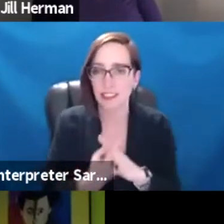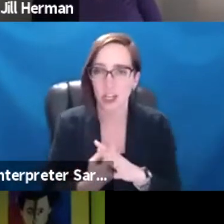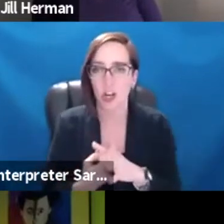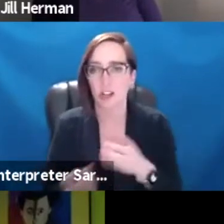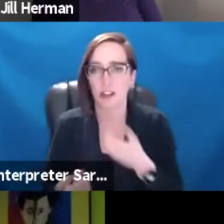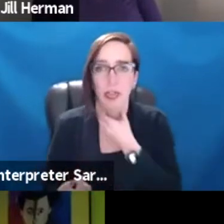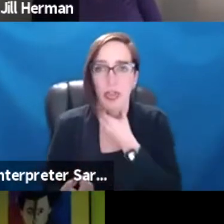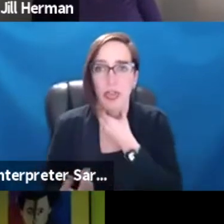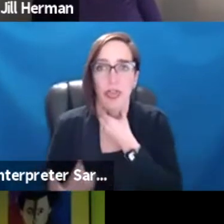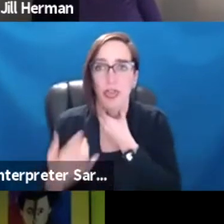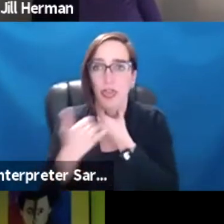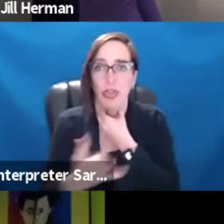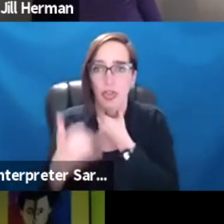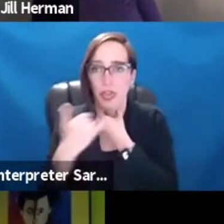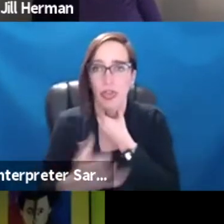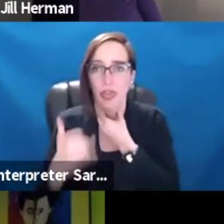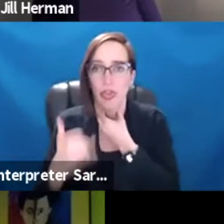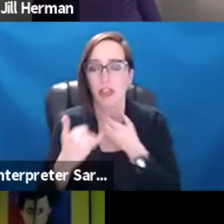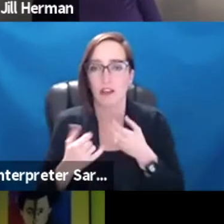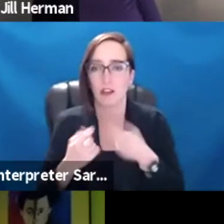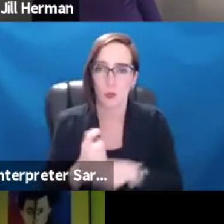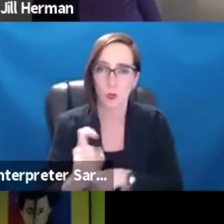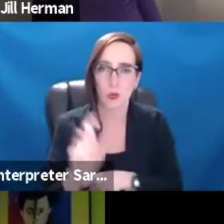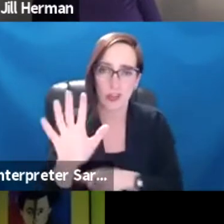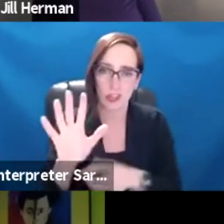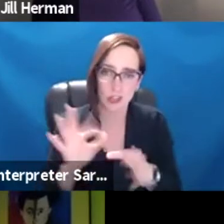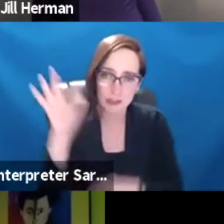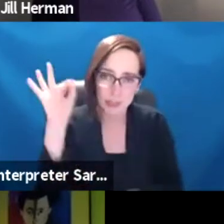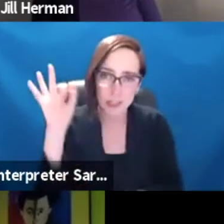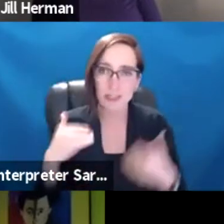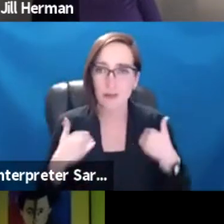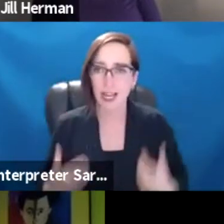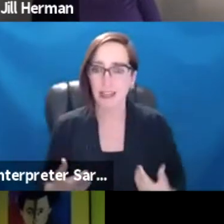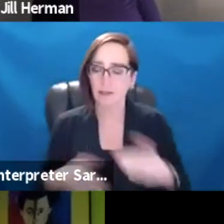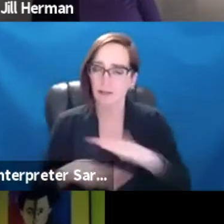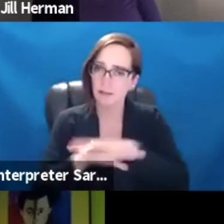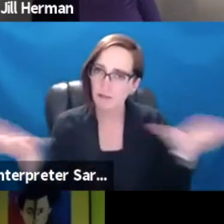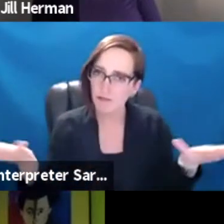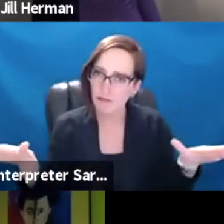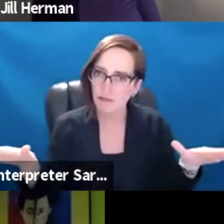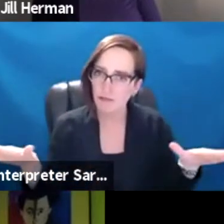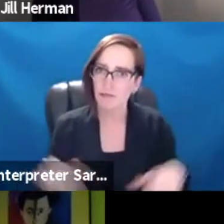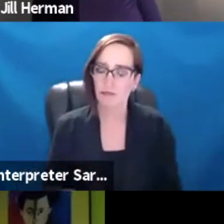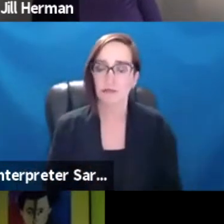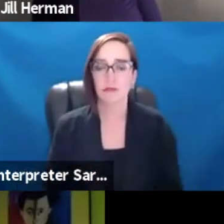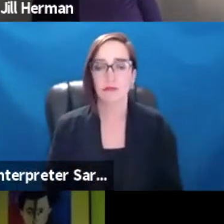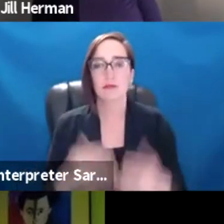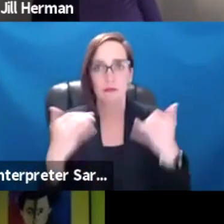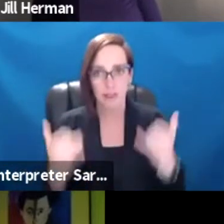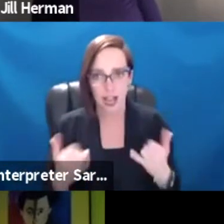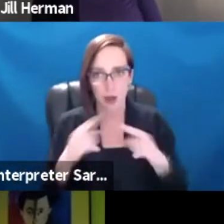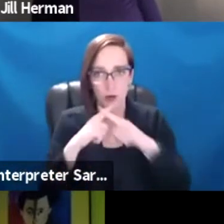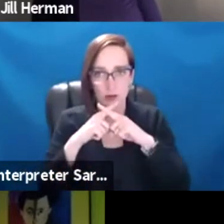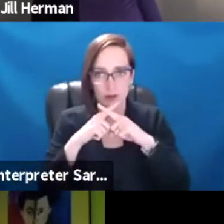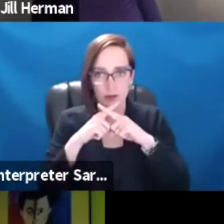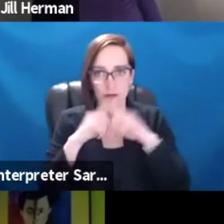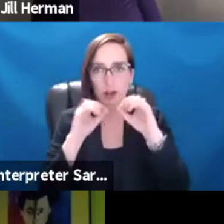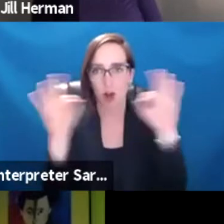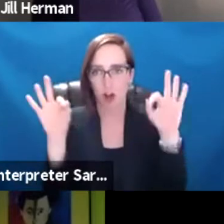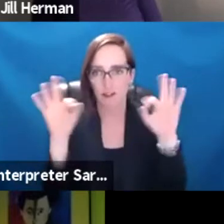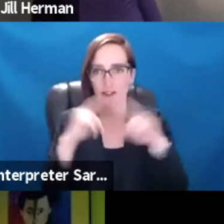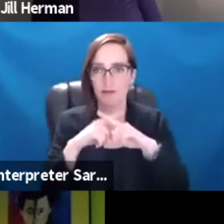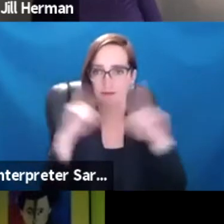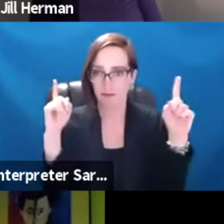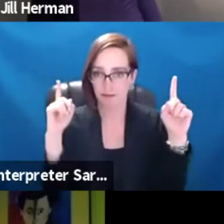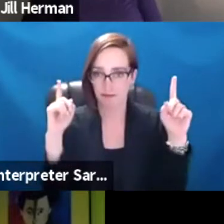and break down your spirit and your body any longer. I invite you to unmute to the sound